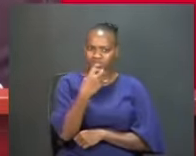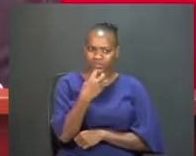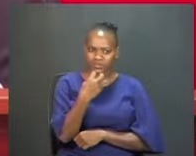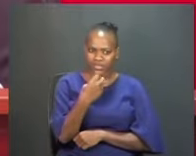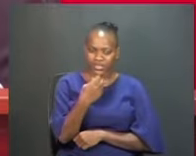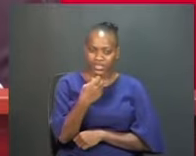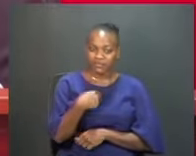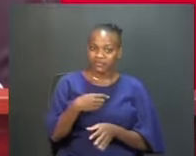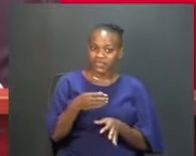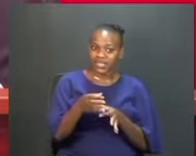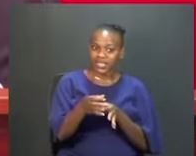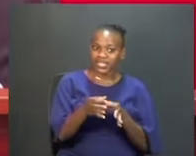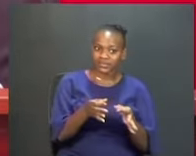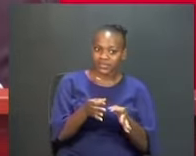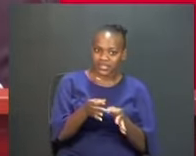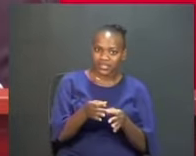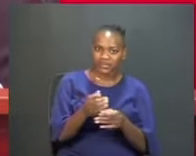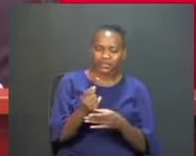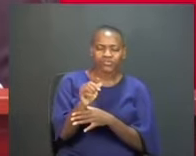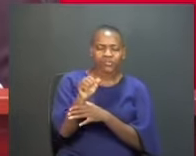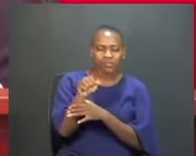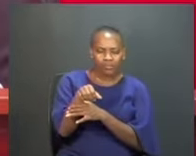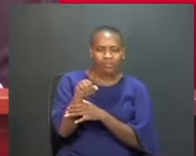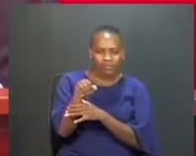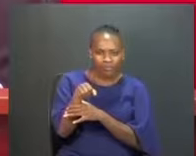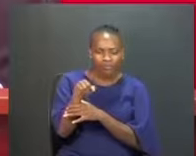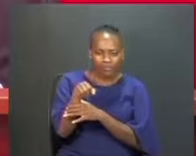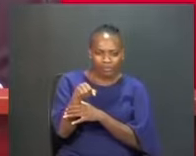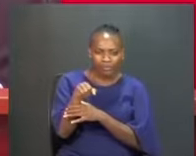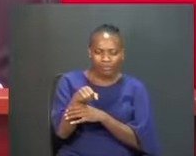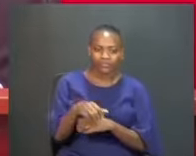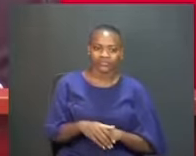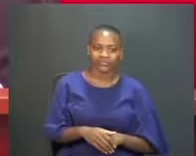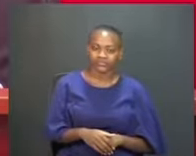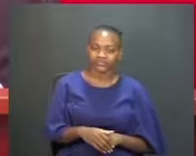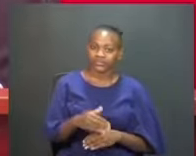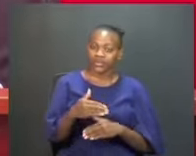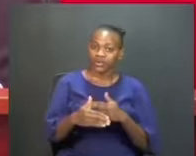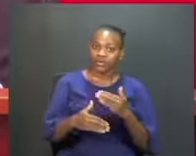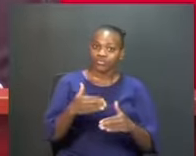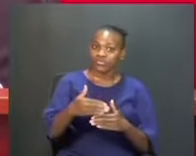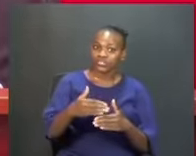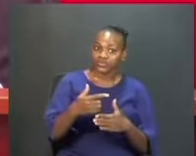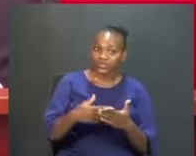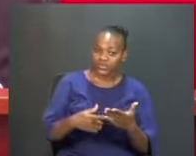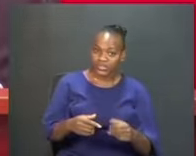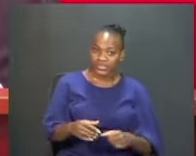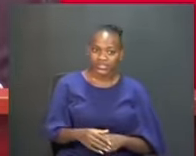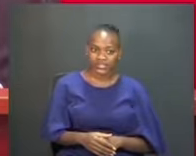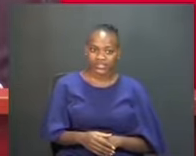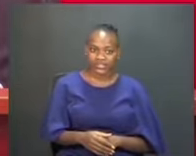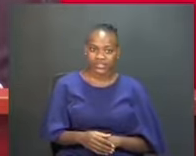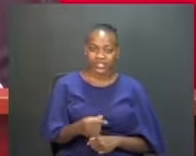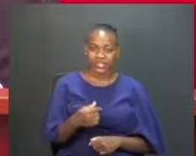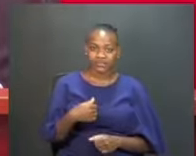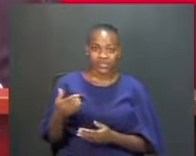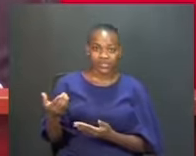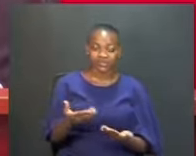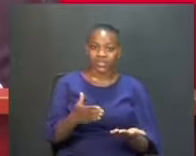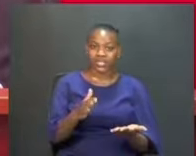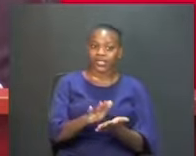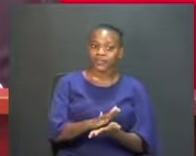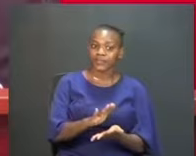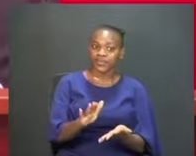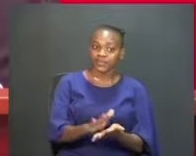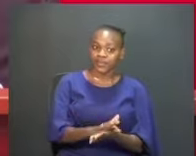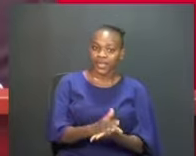I explained it, he was nodding his head. And the process is that when I call the paper,